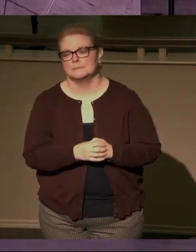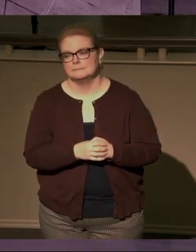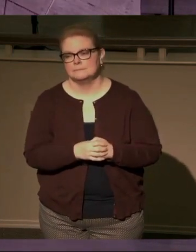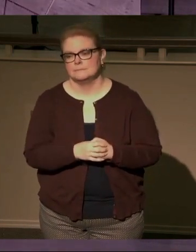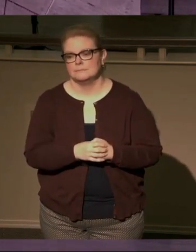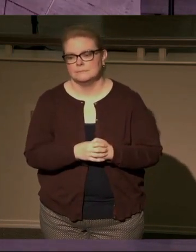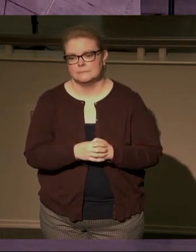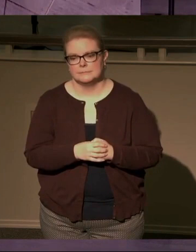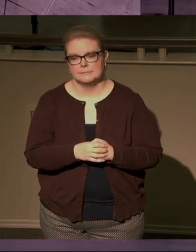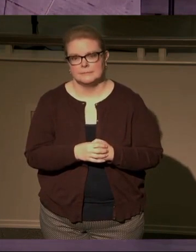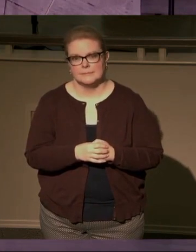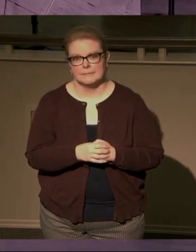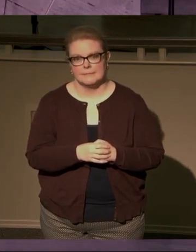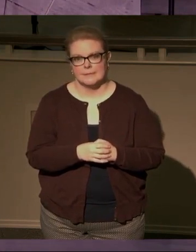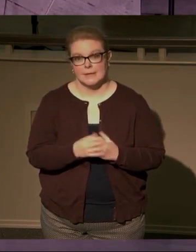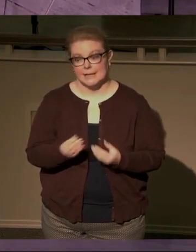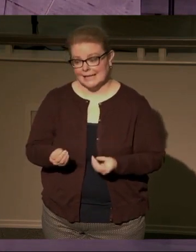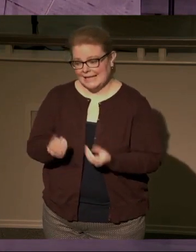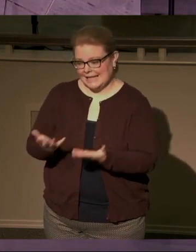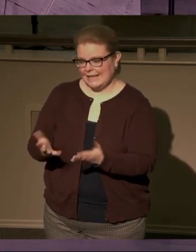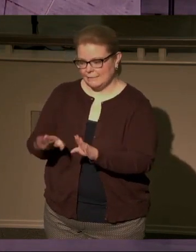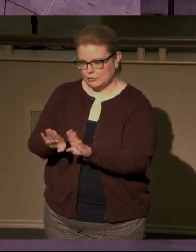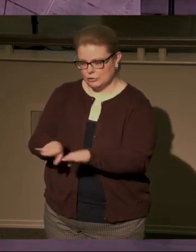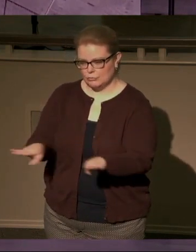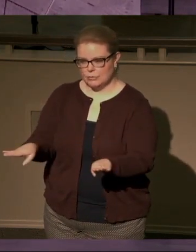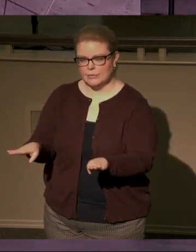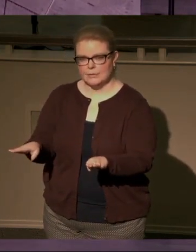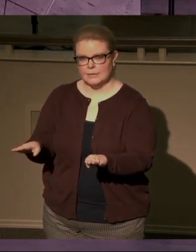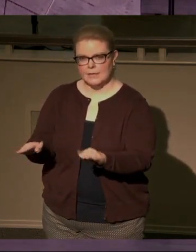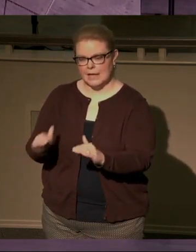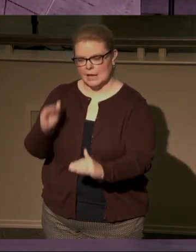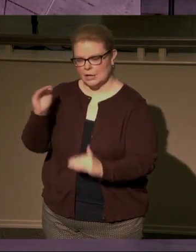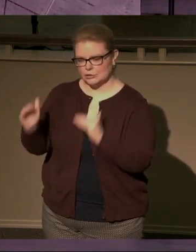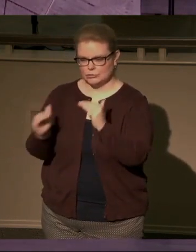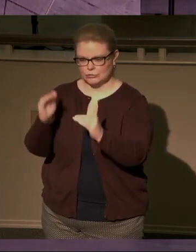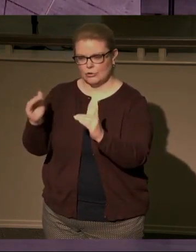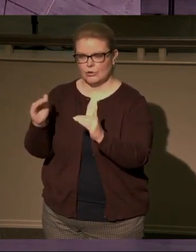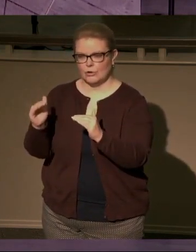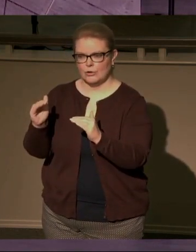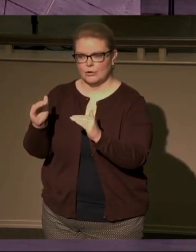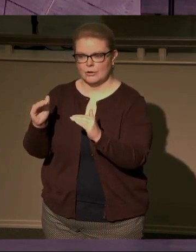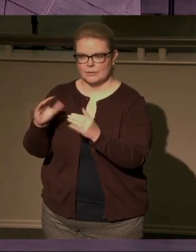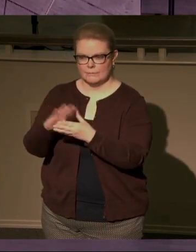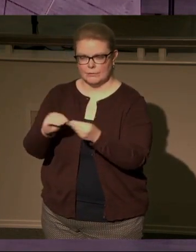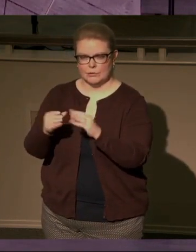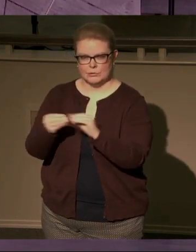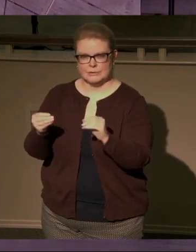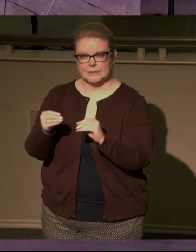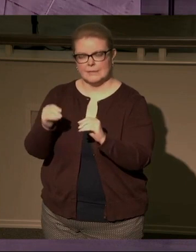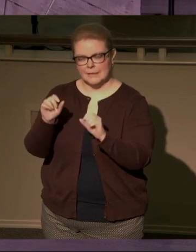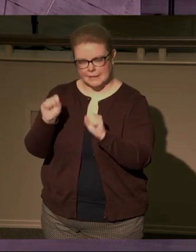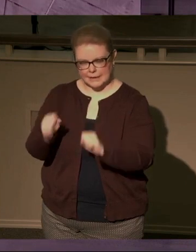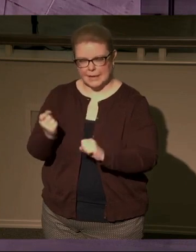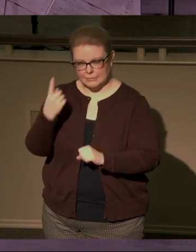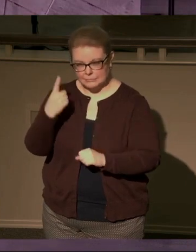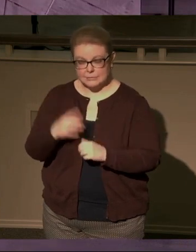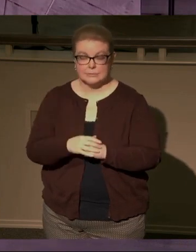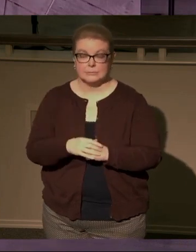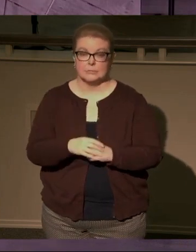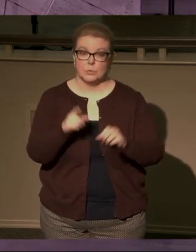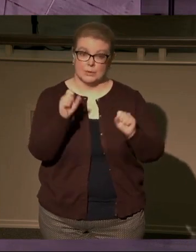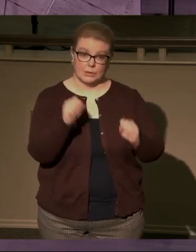Give children the adult version that is kid accessible. Here's what I mean. You can read the Old